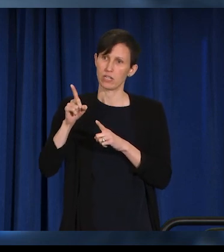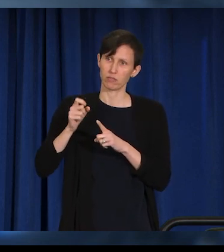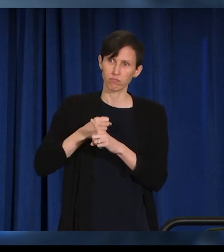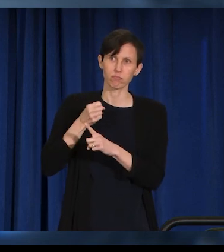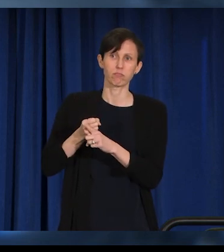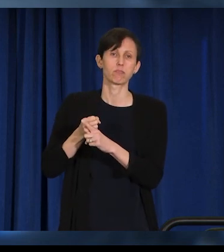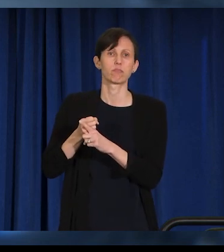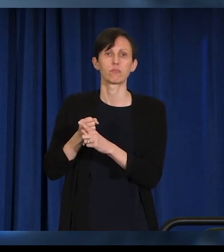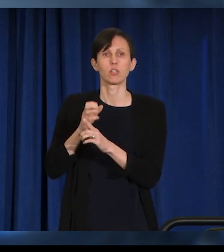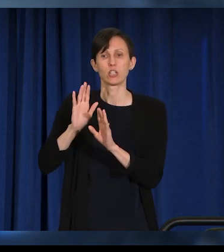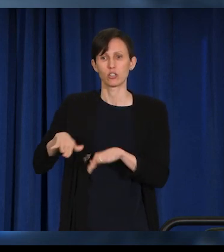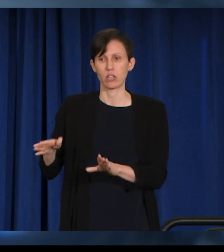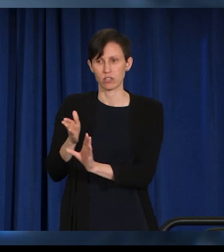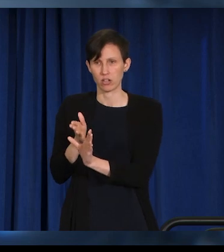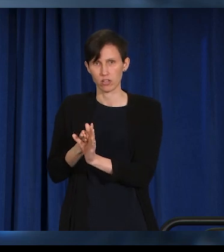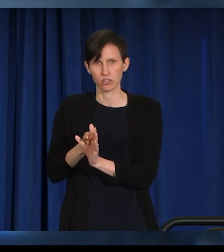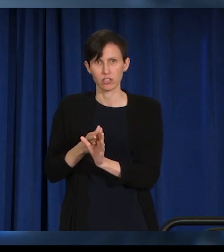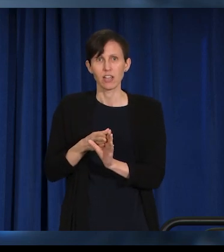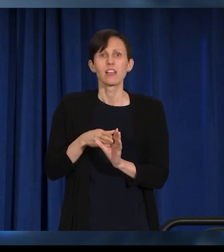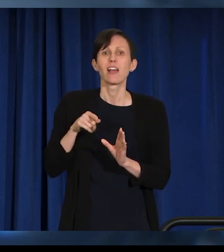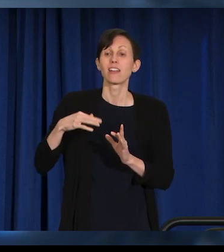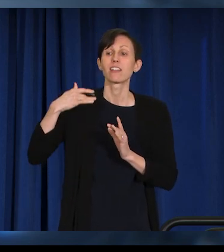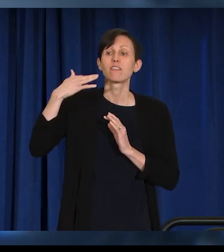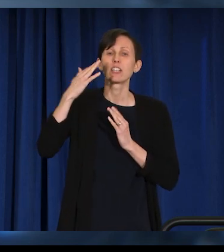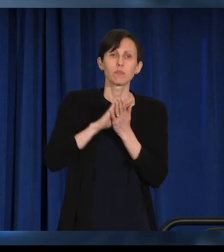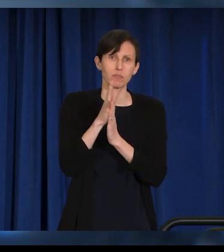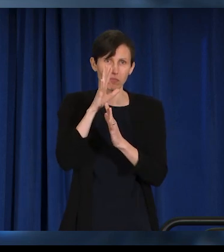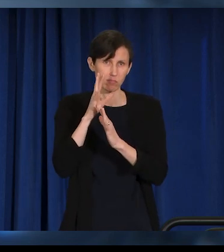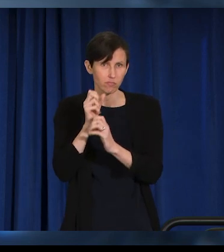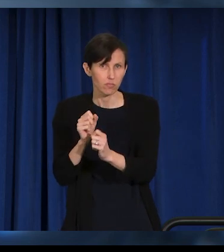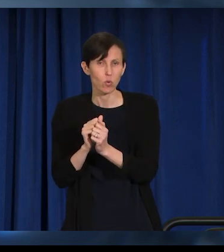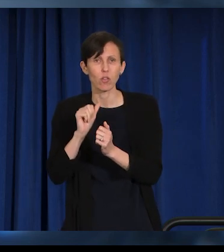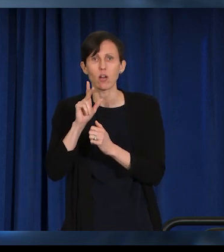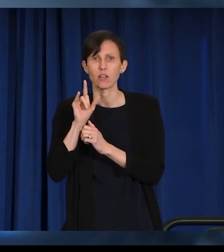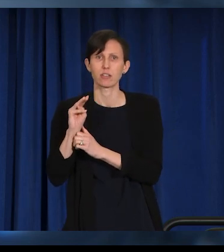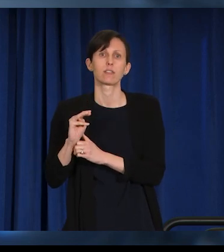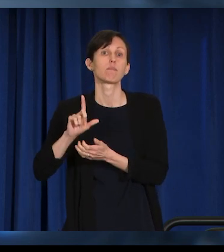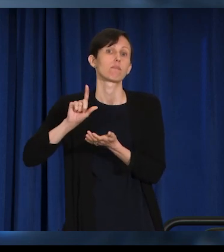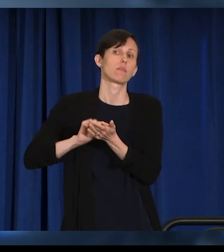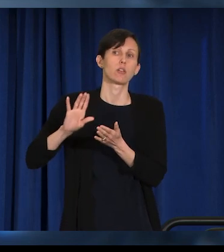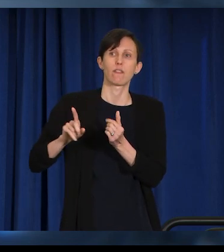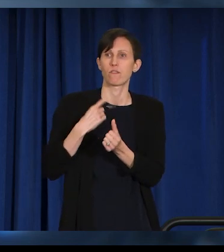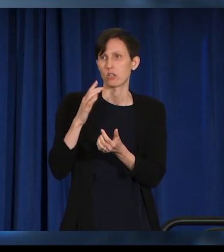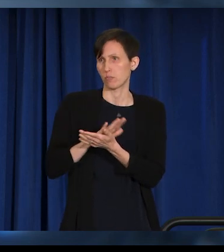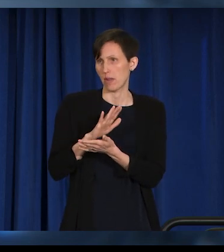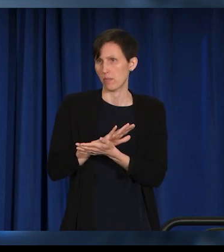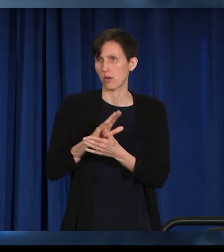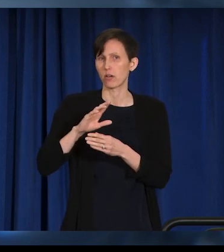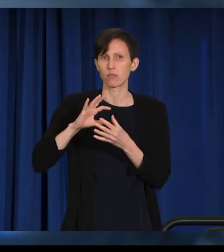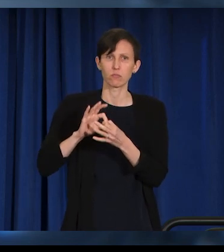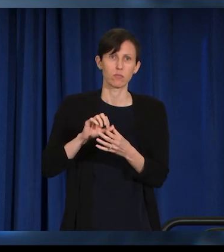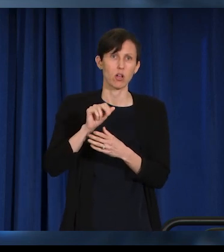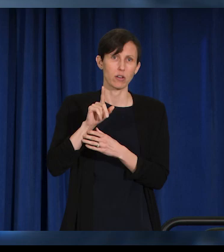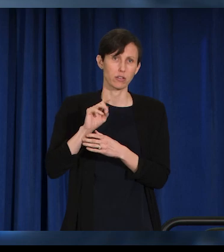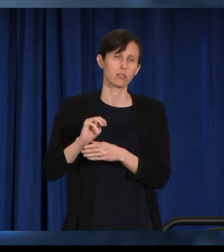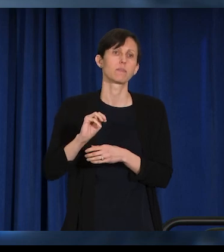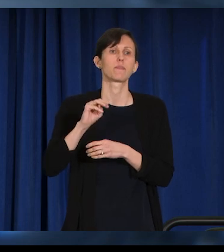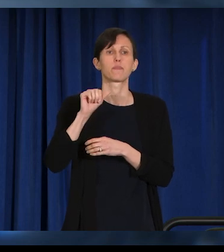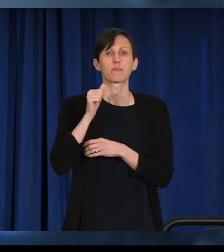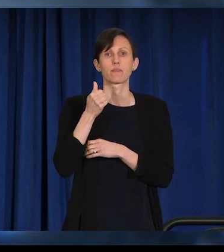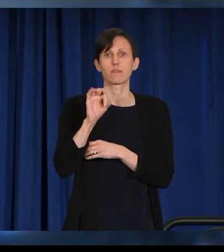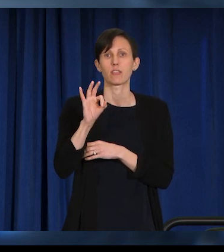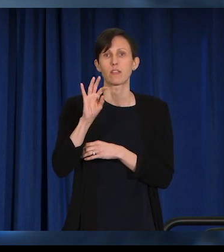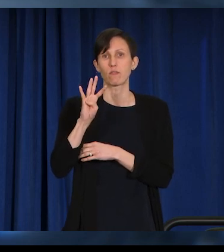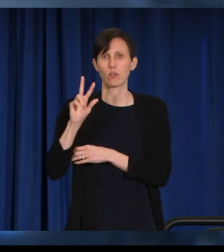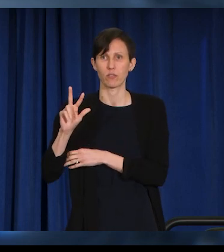and eventually took a special interest in autism. Kanner published his first paper on autism in 1943, and it was